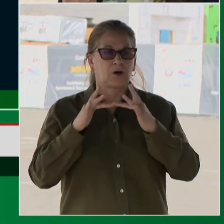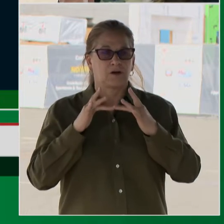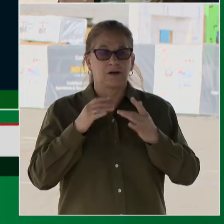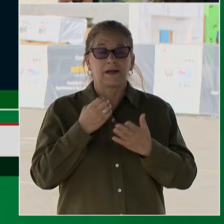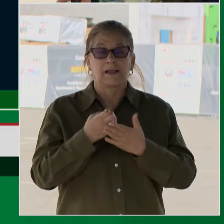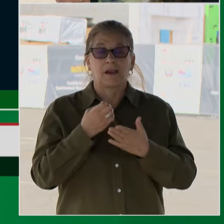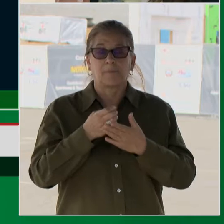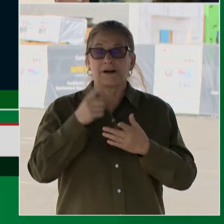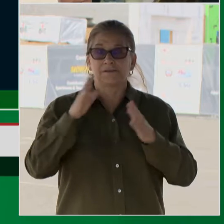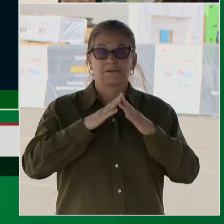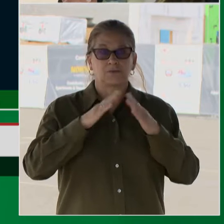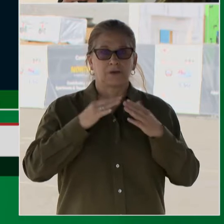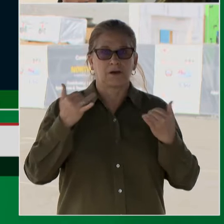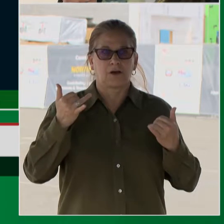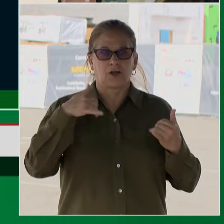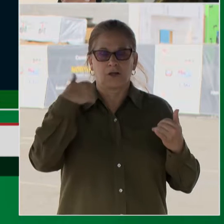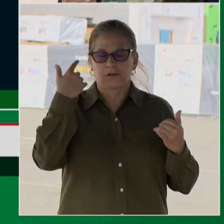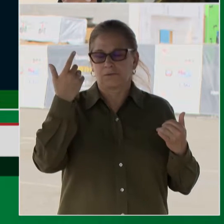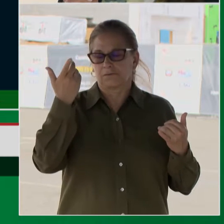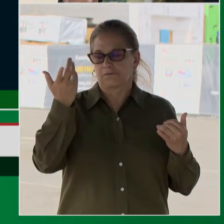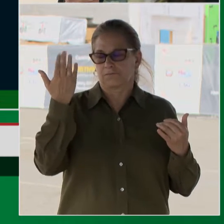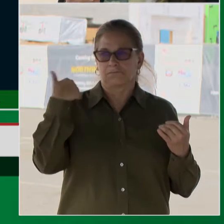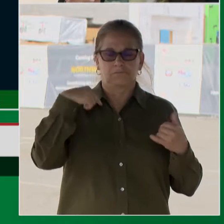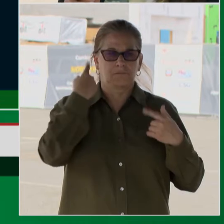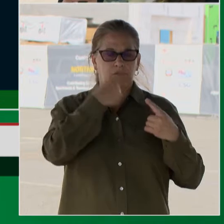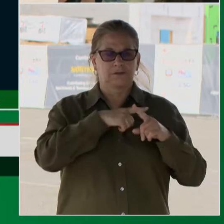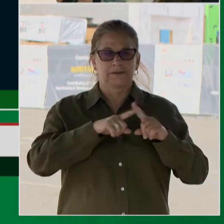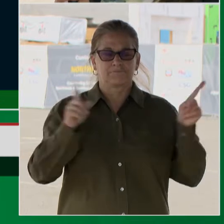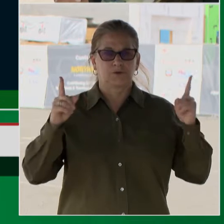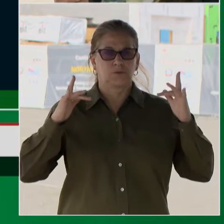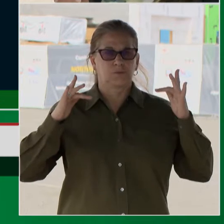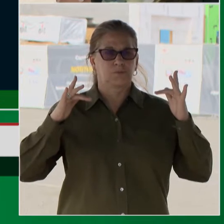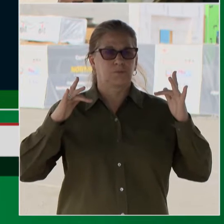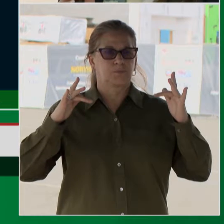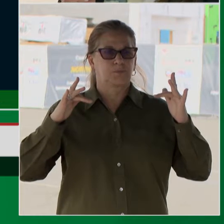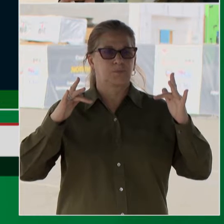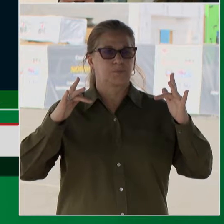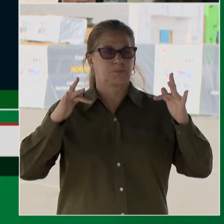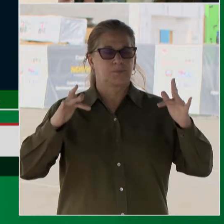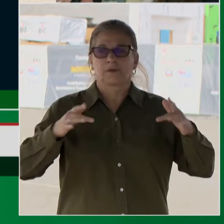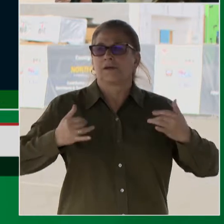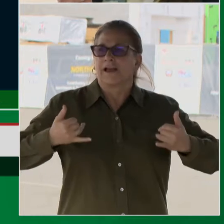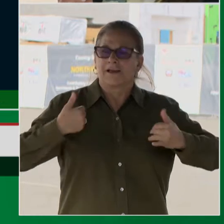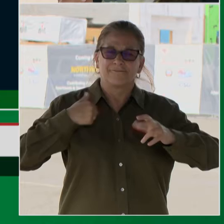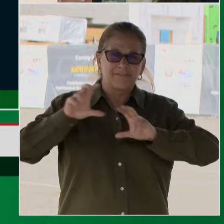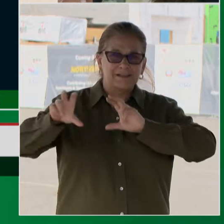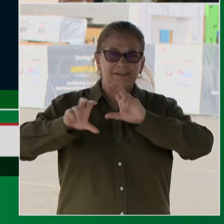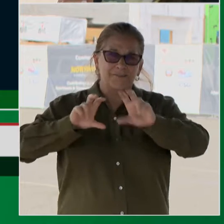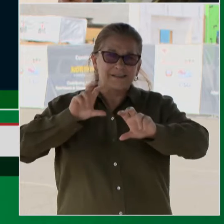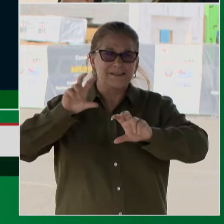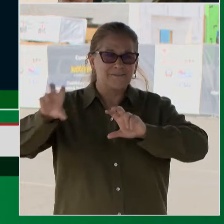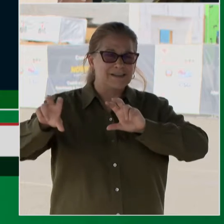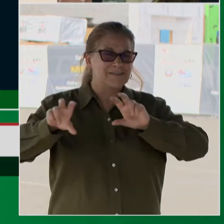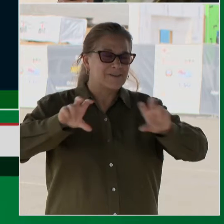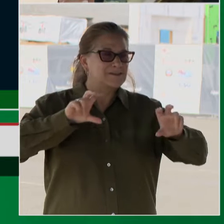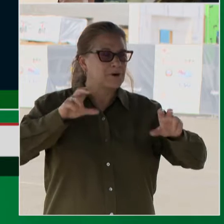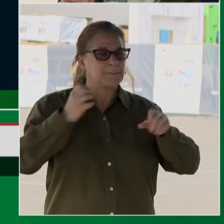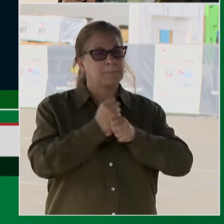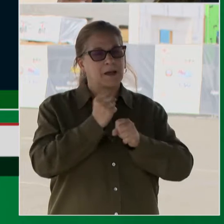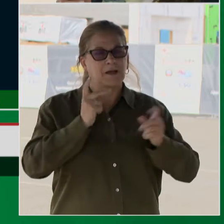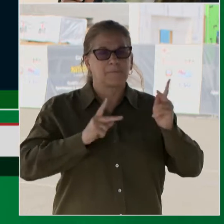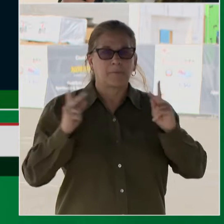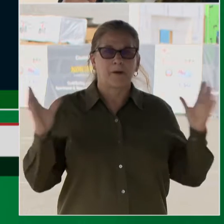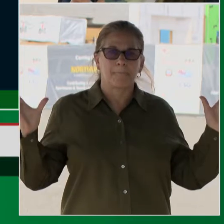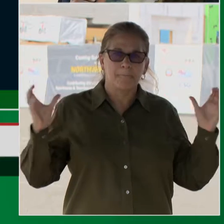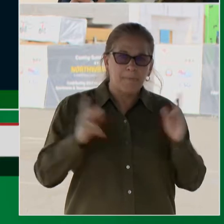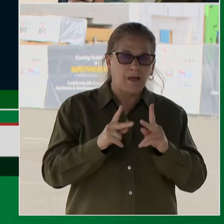really different lately. And so we have some initiatives, some investments that are focused on restoring the vibrancy of downtown